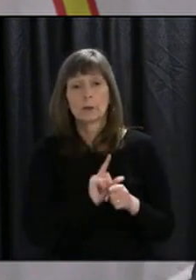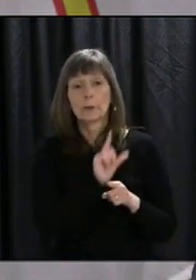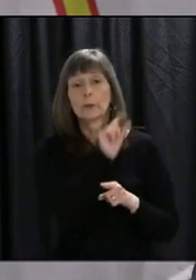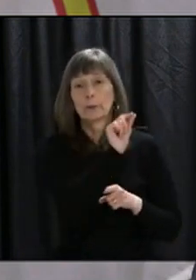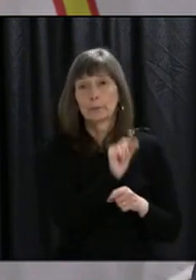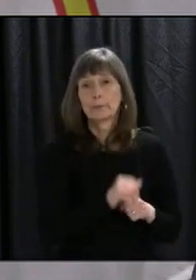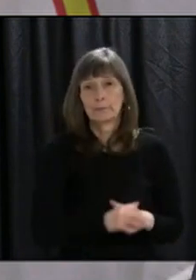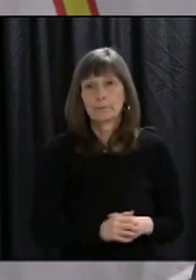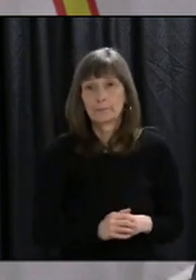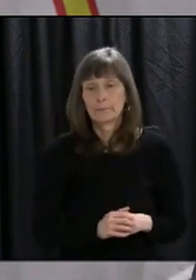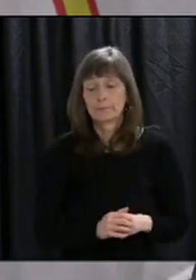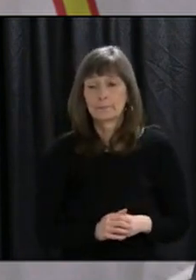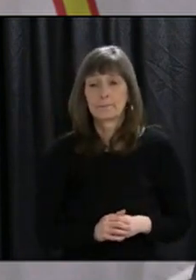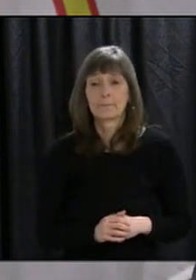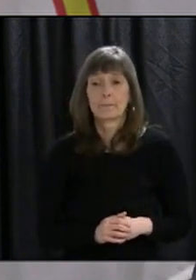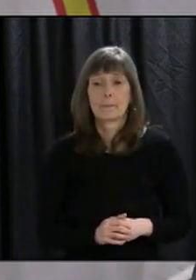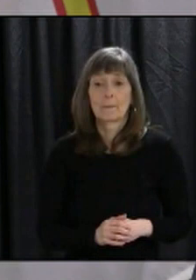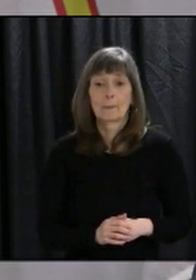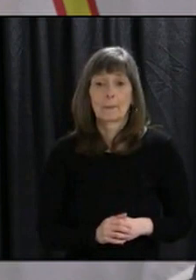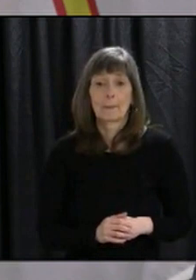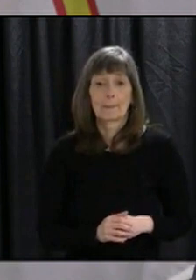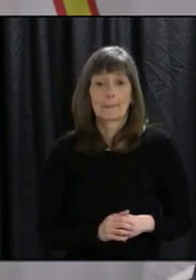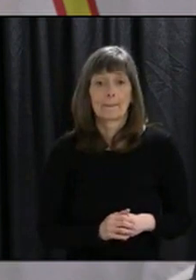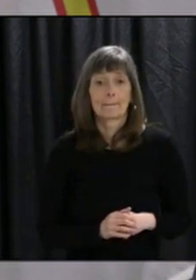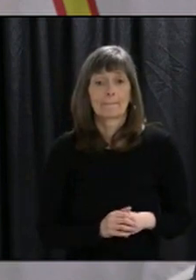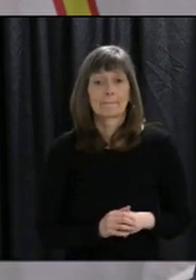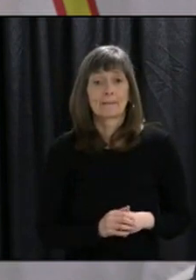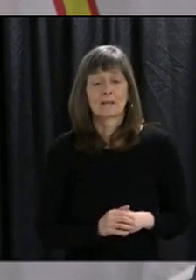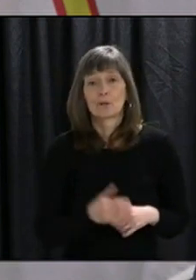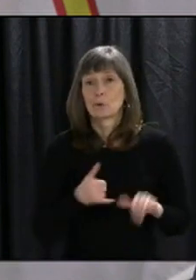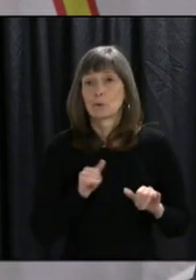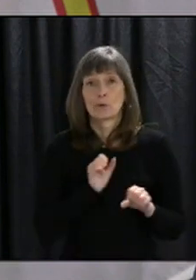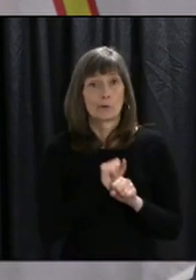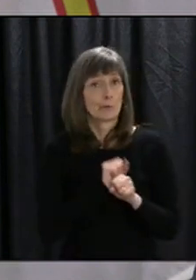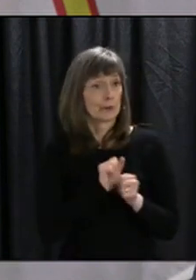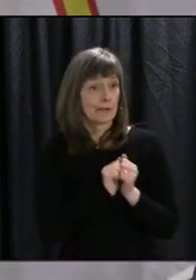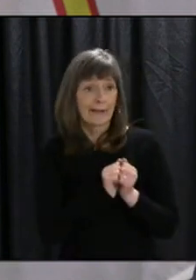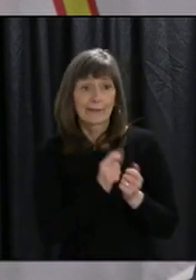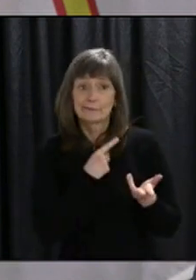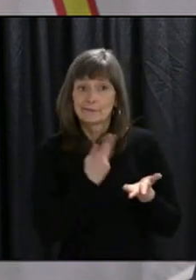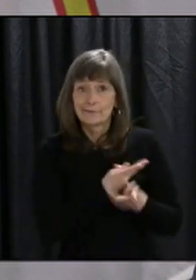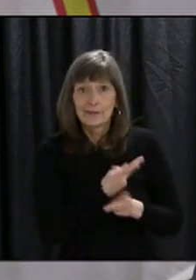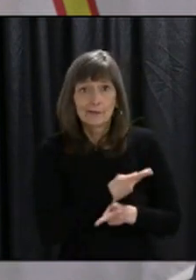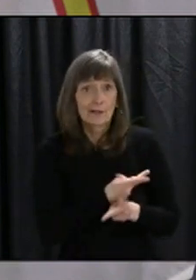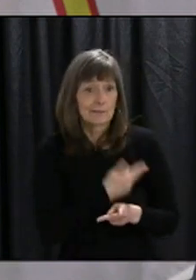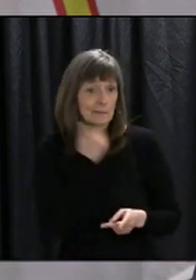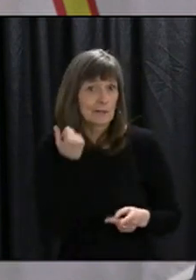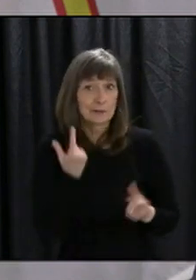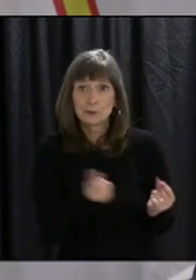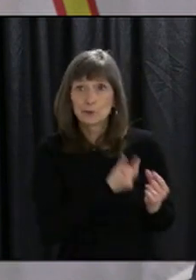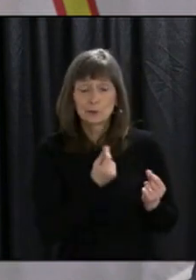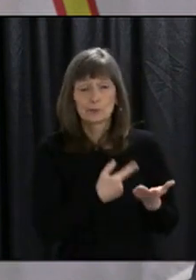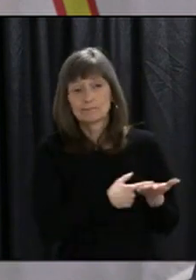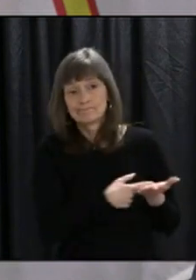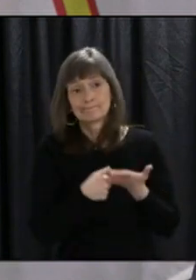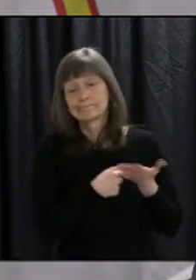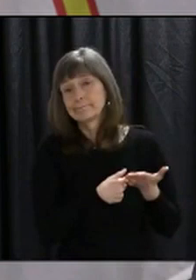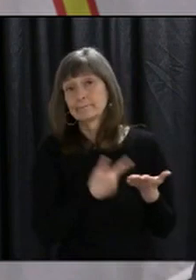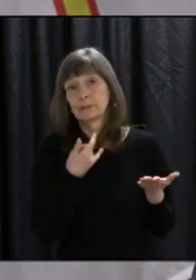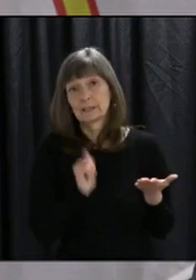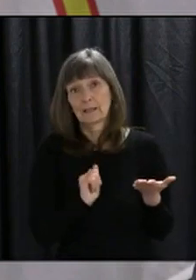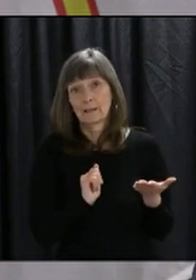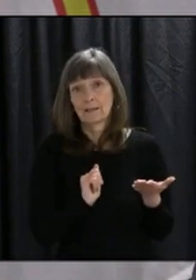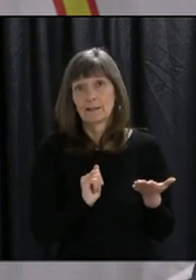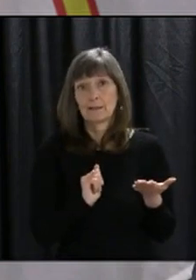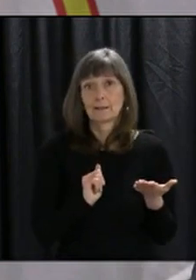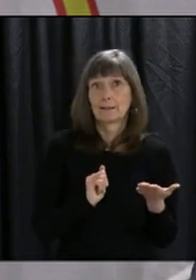things, that typically increases. So we want to work with everyone as best we can, given the situation that the province is in. So we're